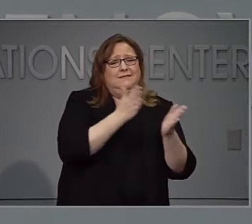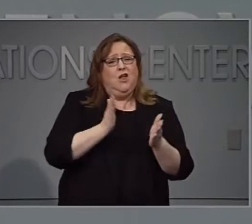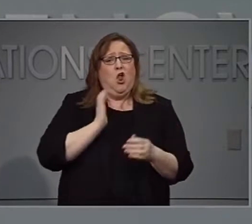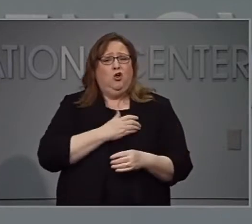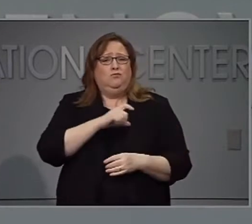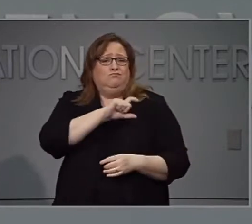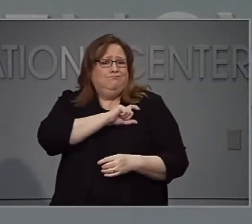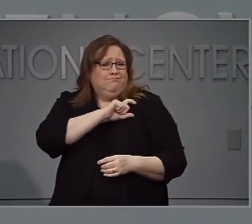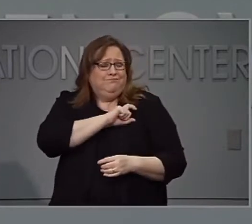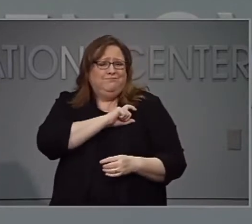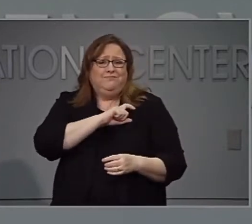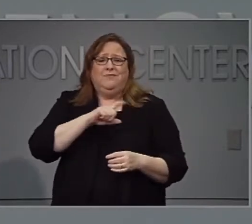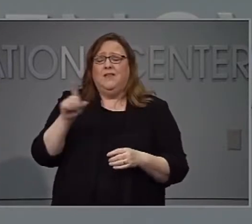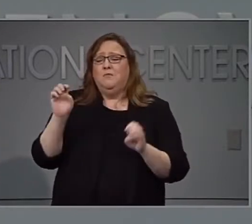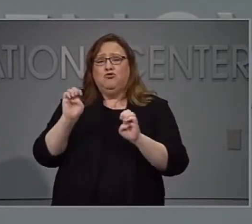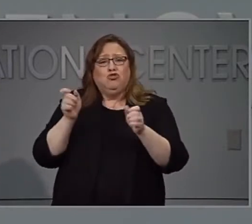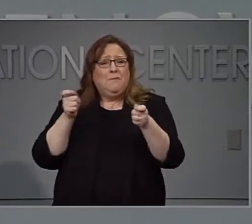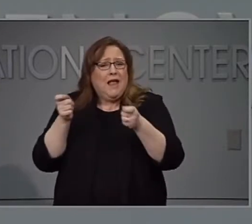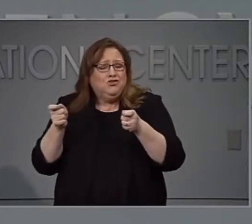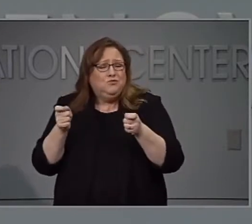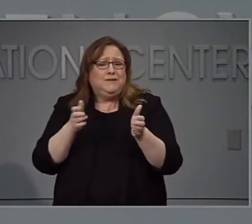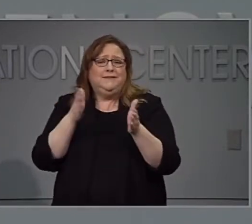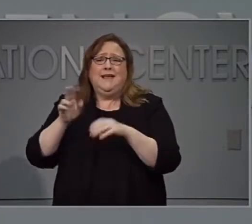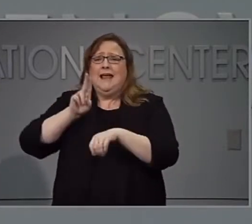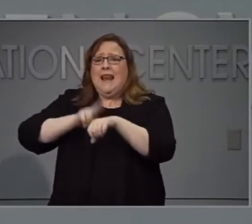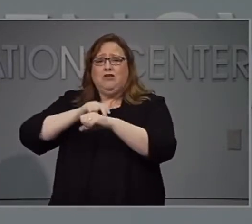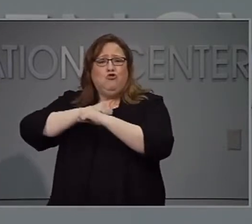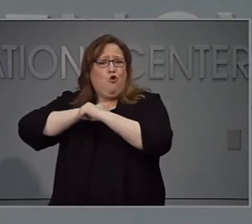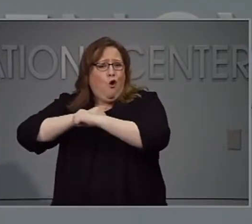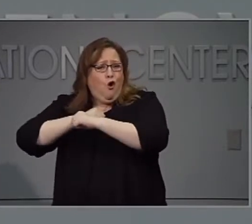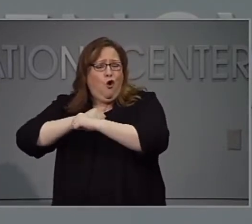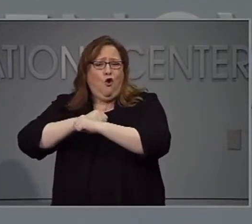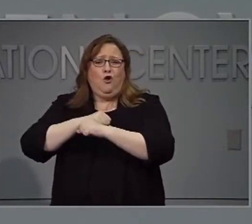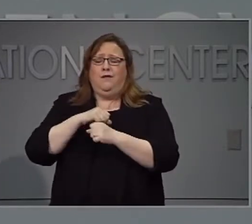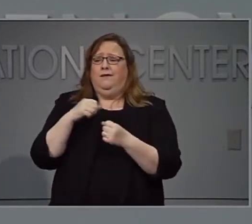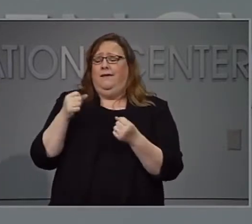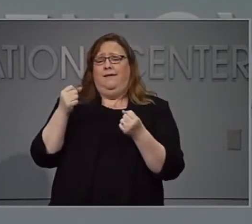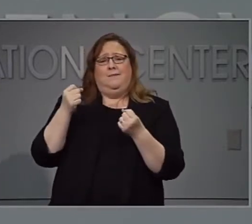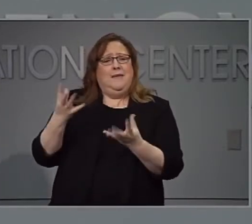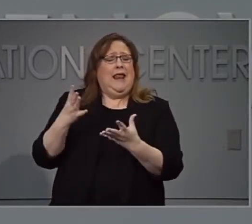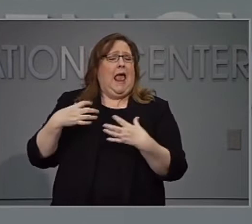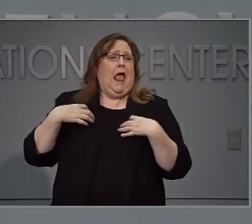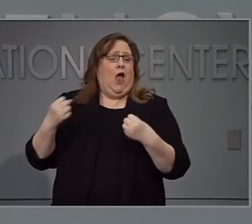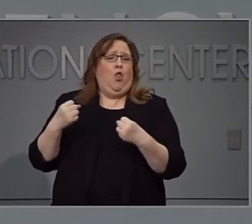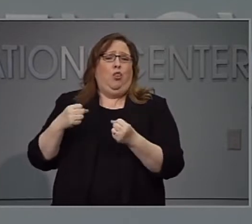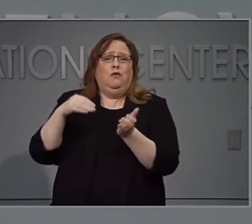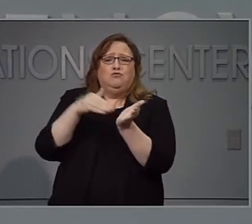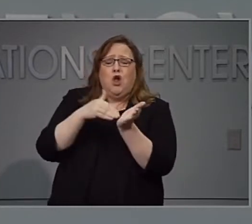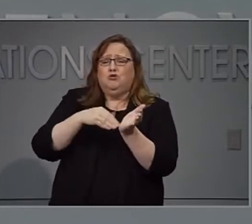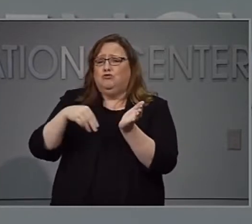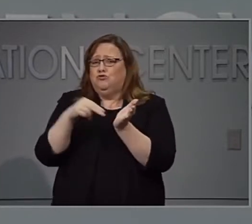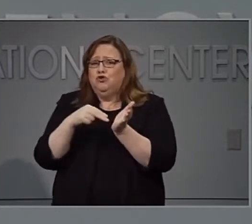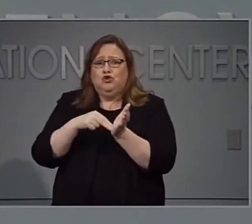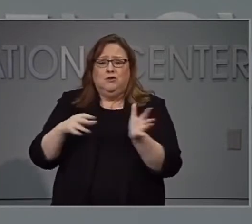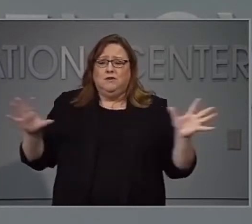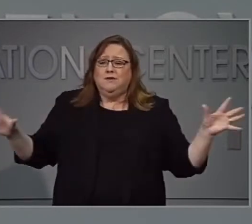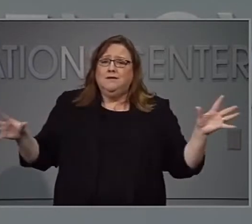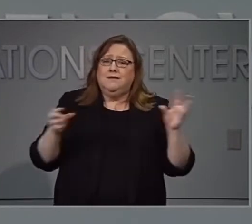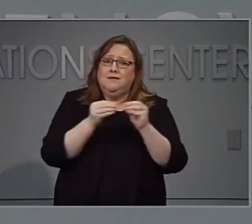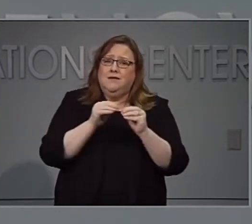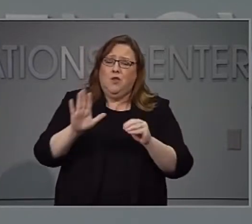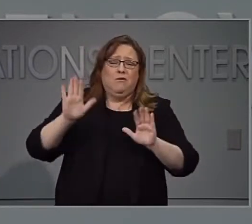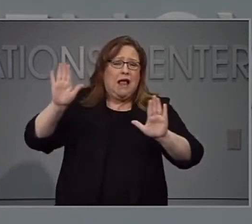Guard, and a host of other public safety and health professionals, should remind us all of the value of